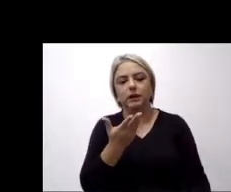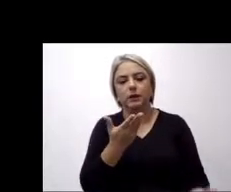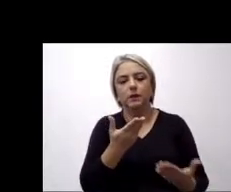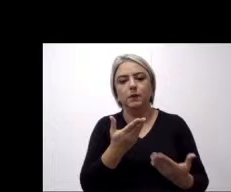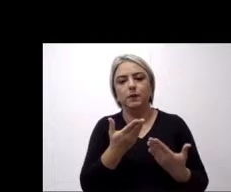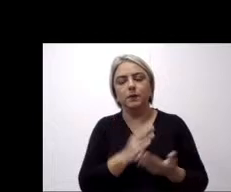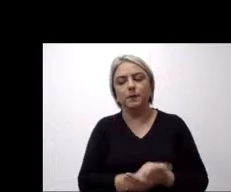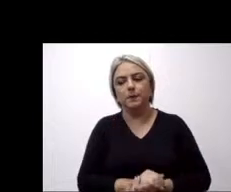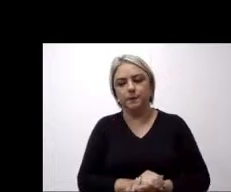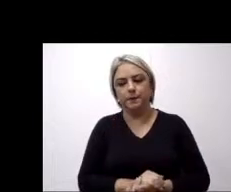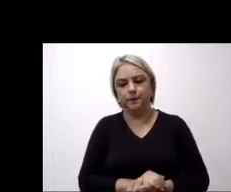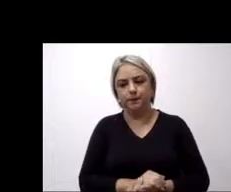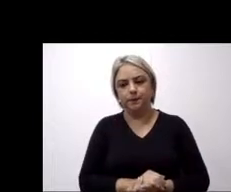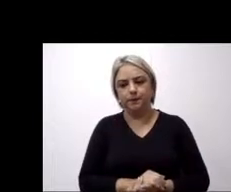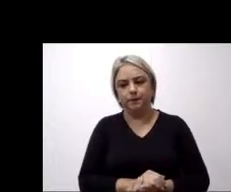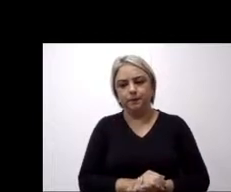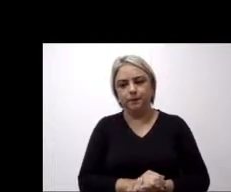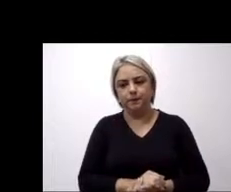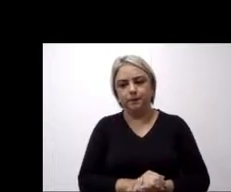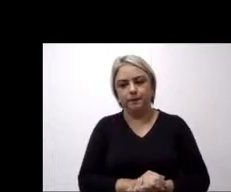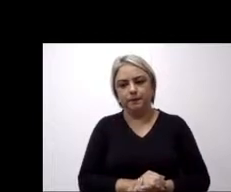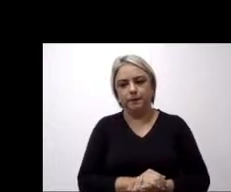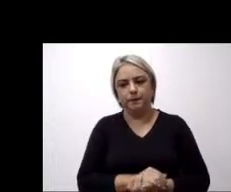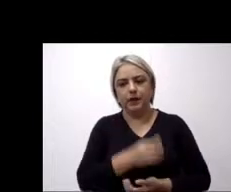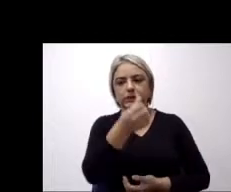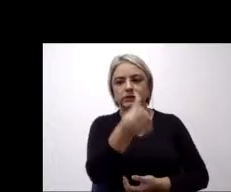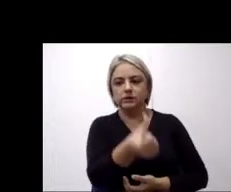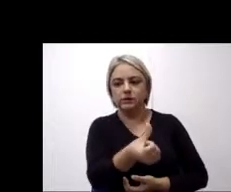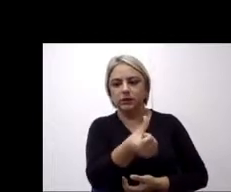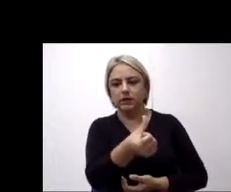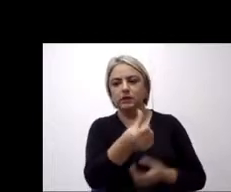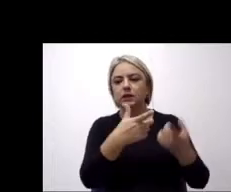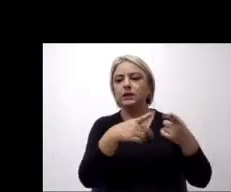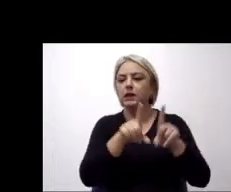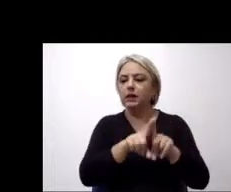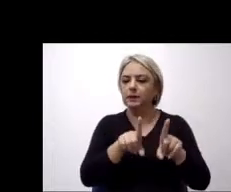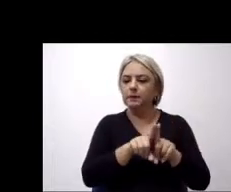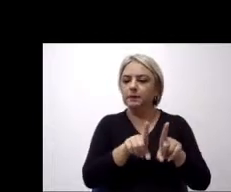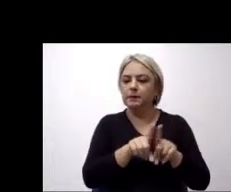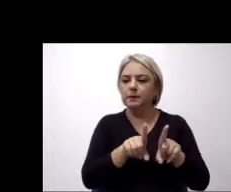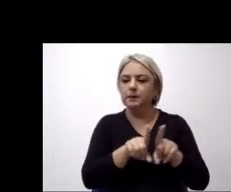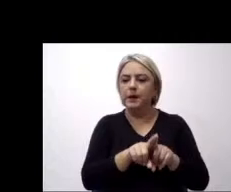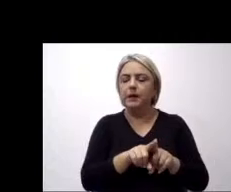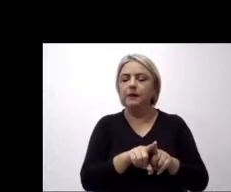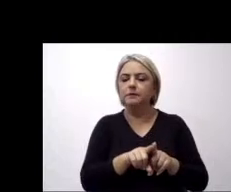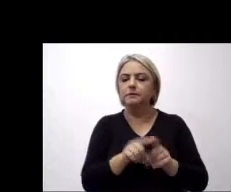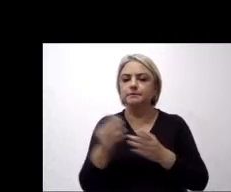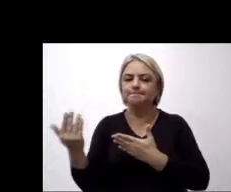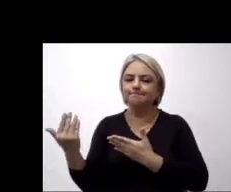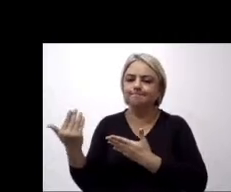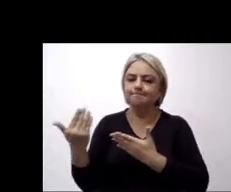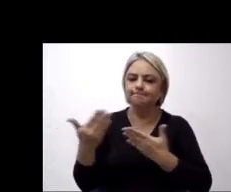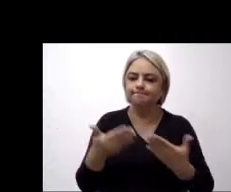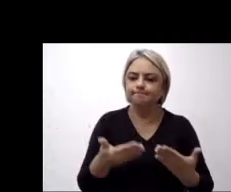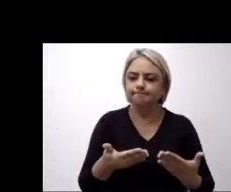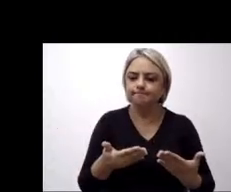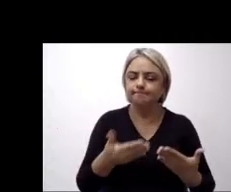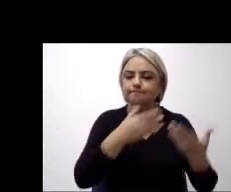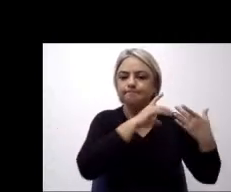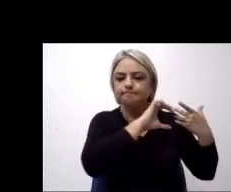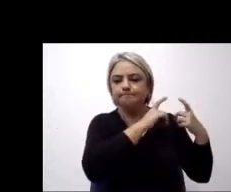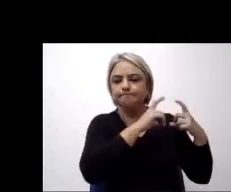6, it's something also coming from probably this point coming more from French tradition about the importance of